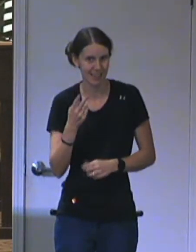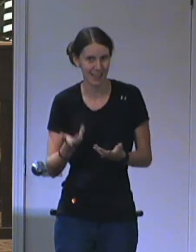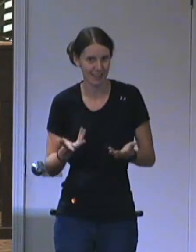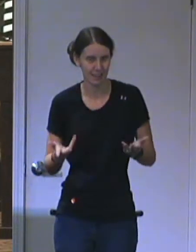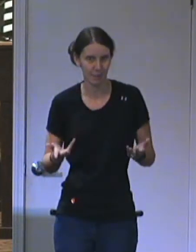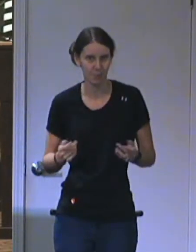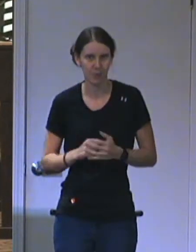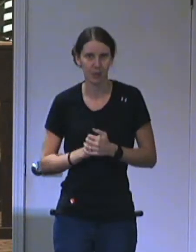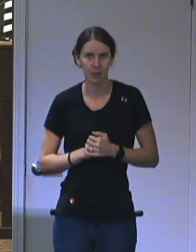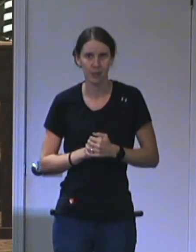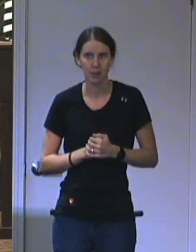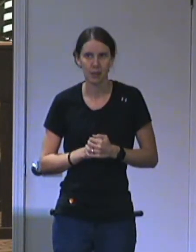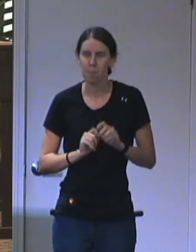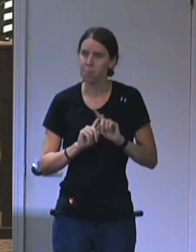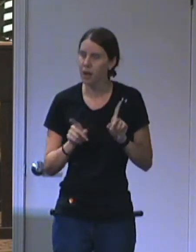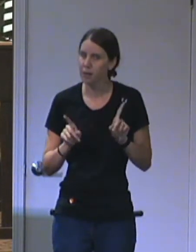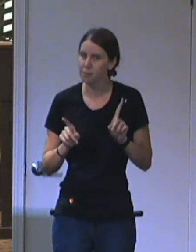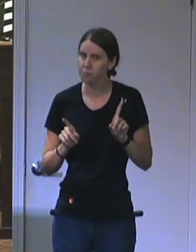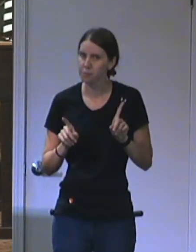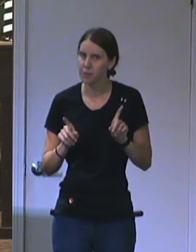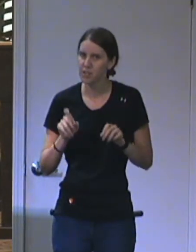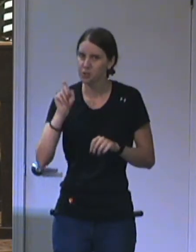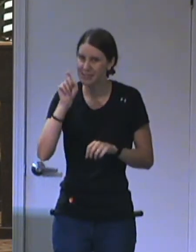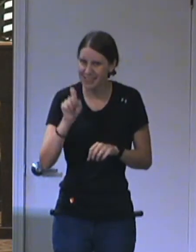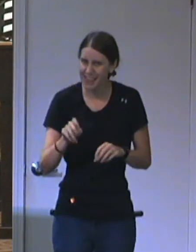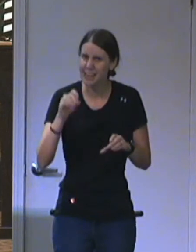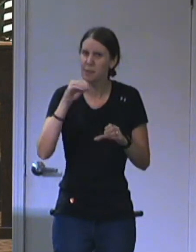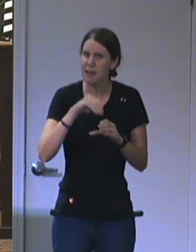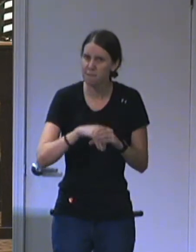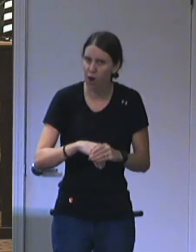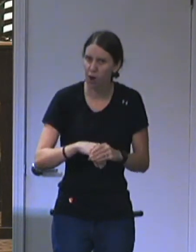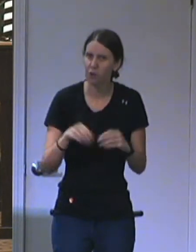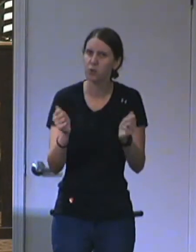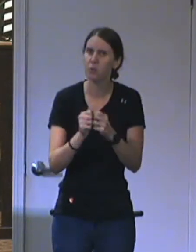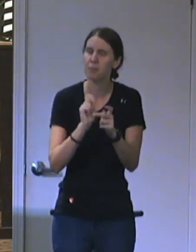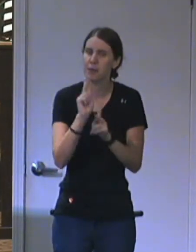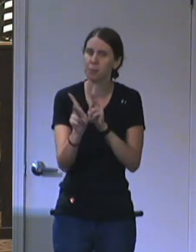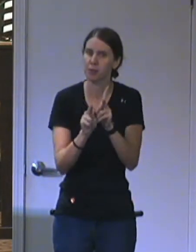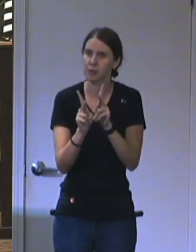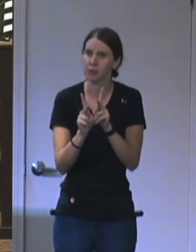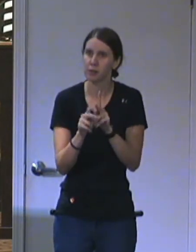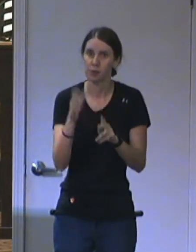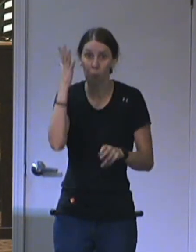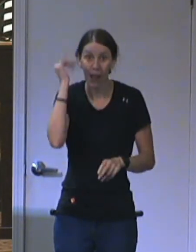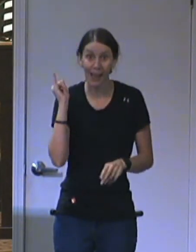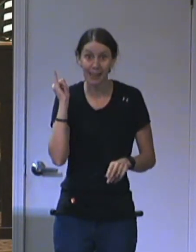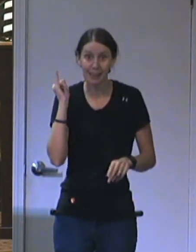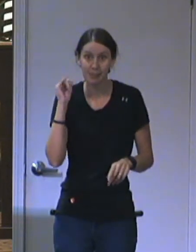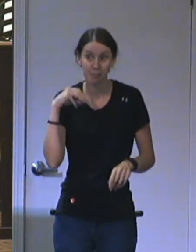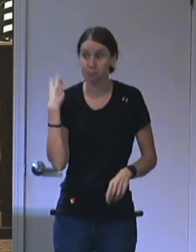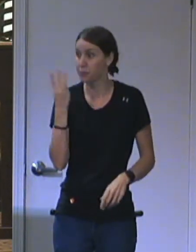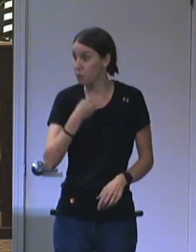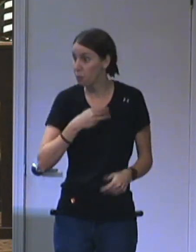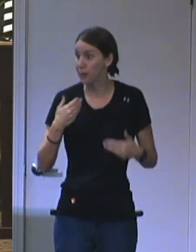And yet, you have to be involved with these people because they're all around us.